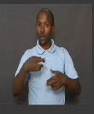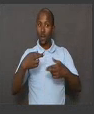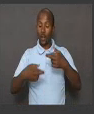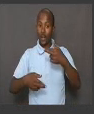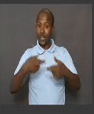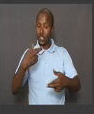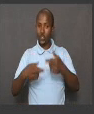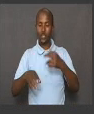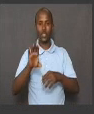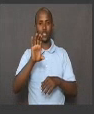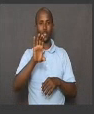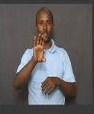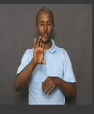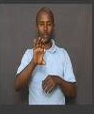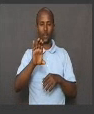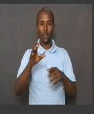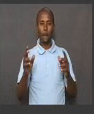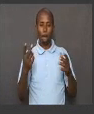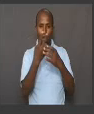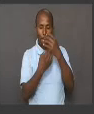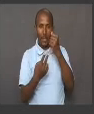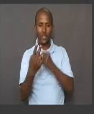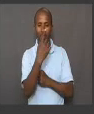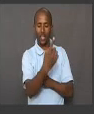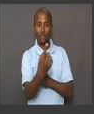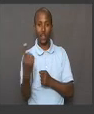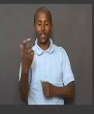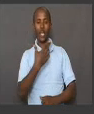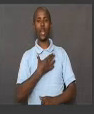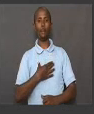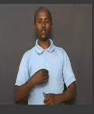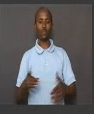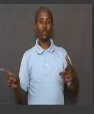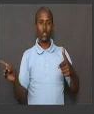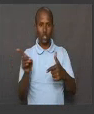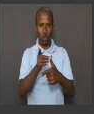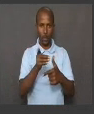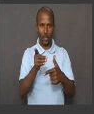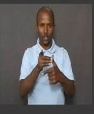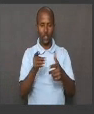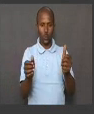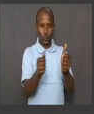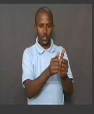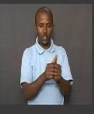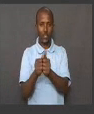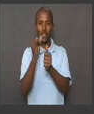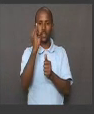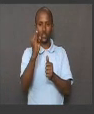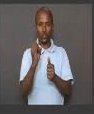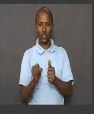Relation C pairs every element of the domain with the